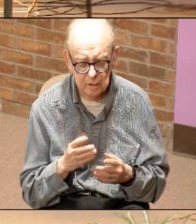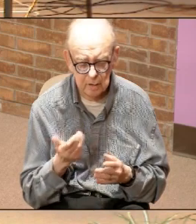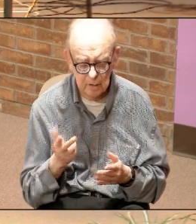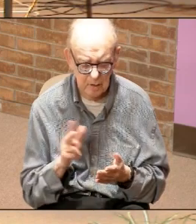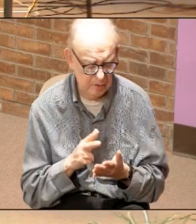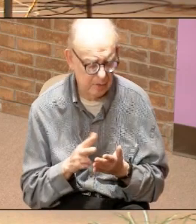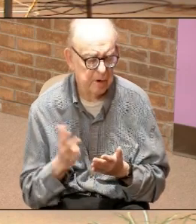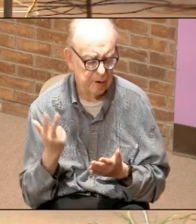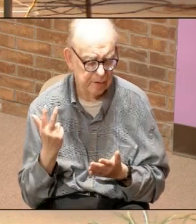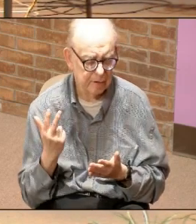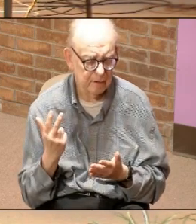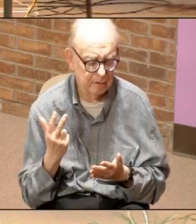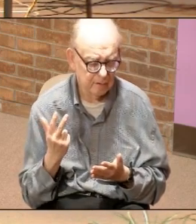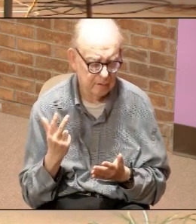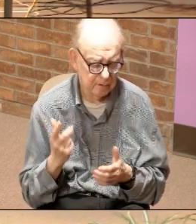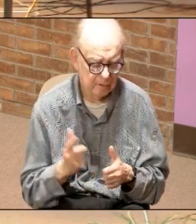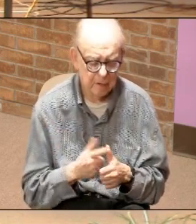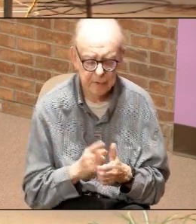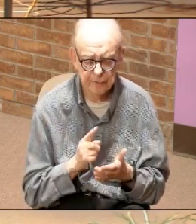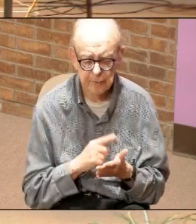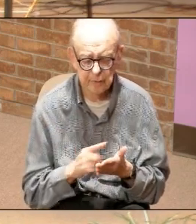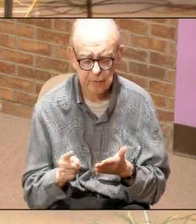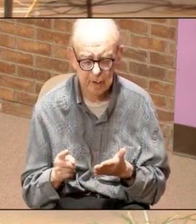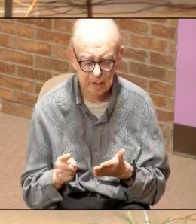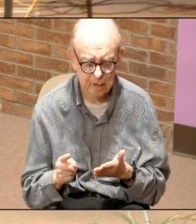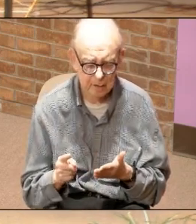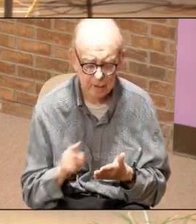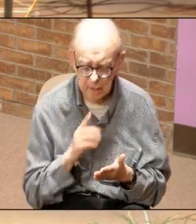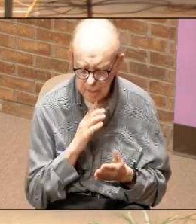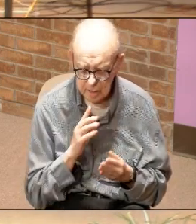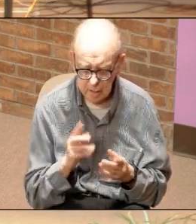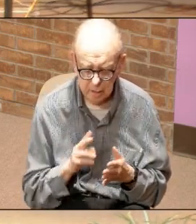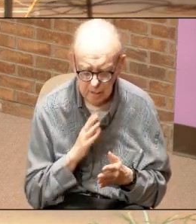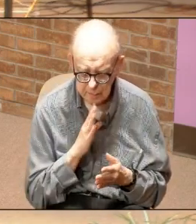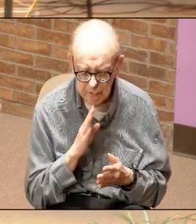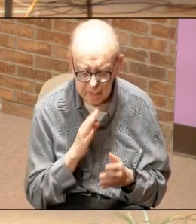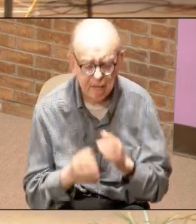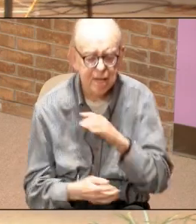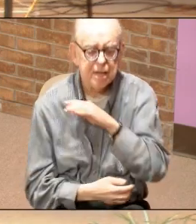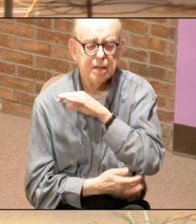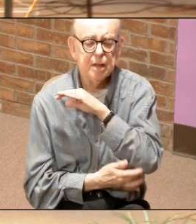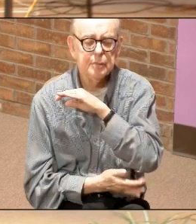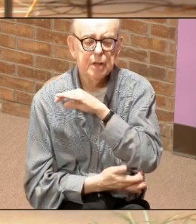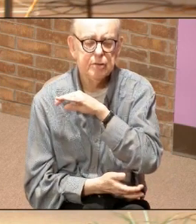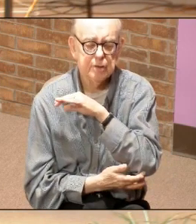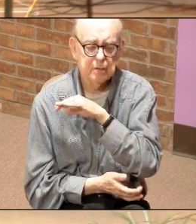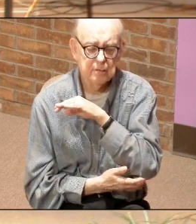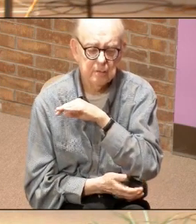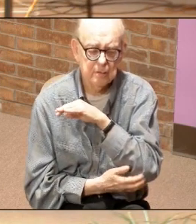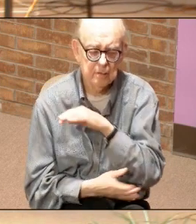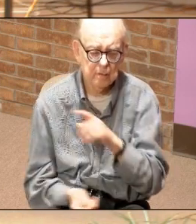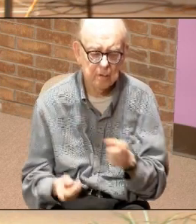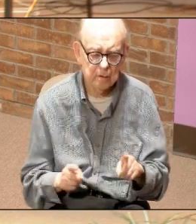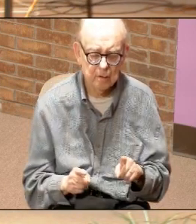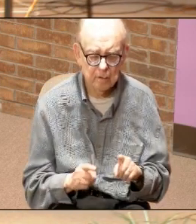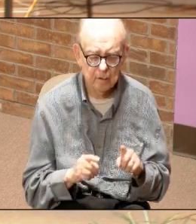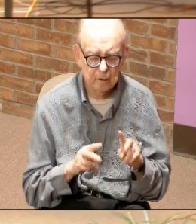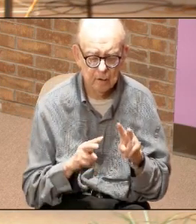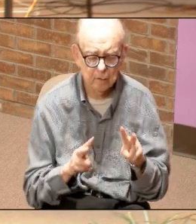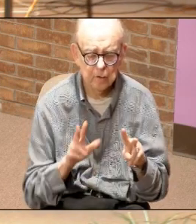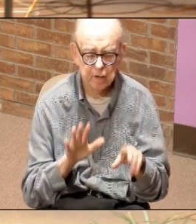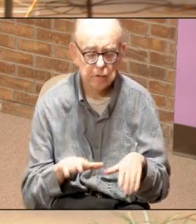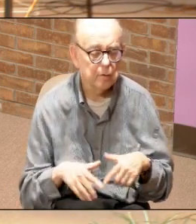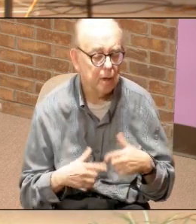3 weeks ago, in the first week, we started talking about temptation. And when you look at